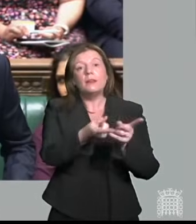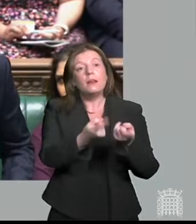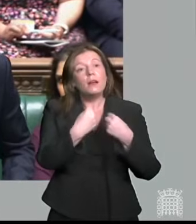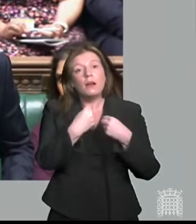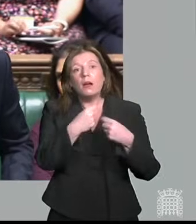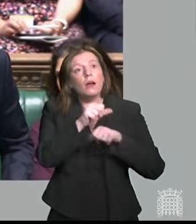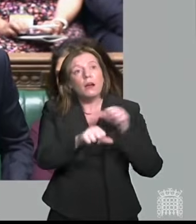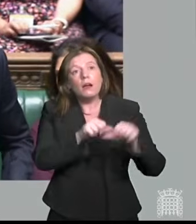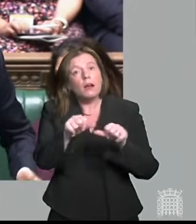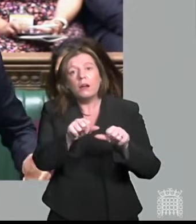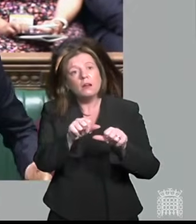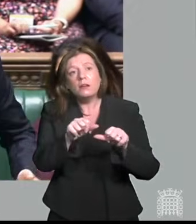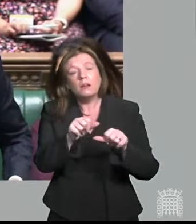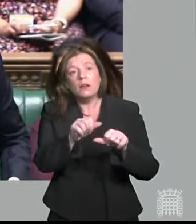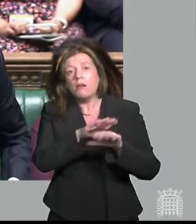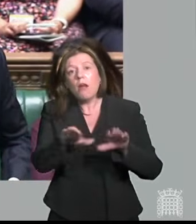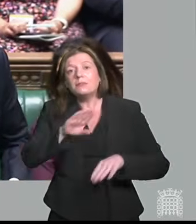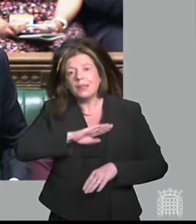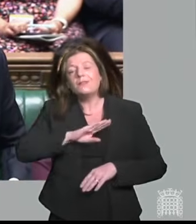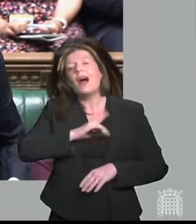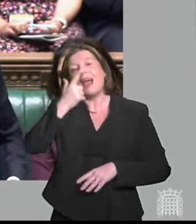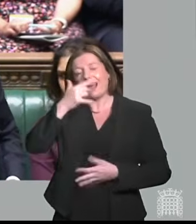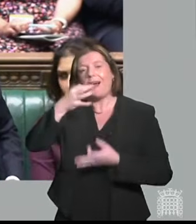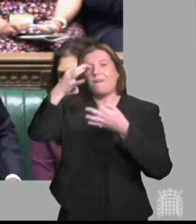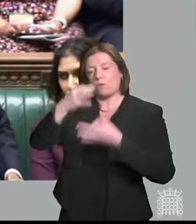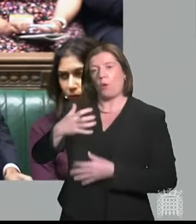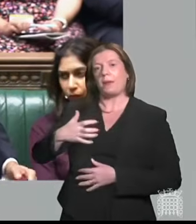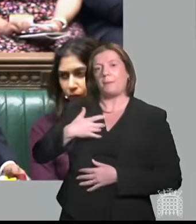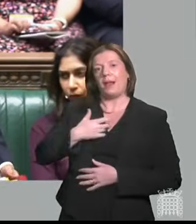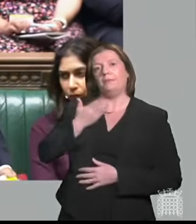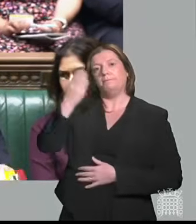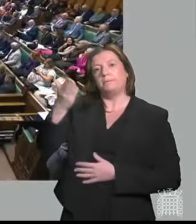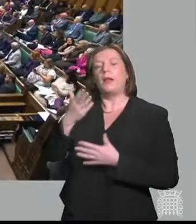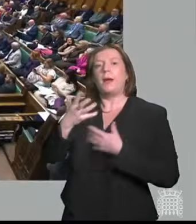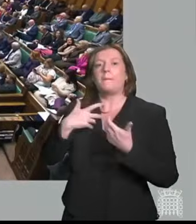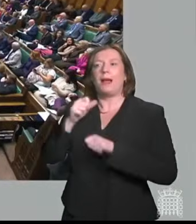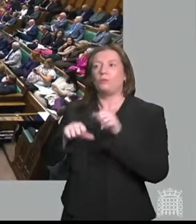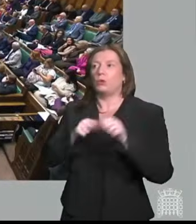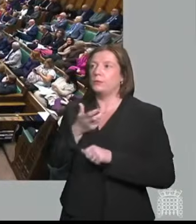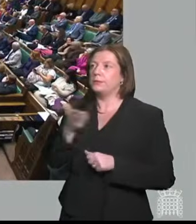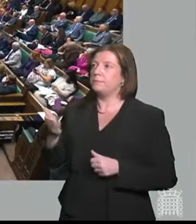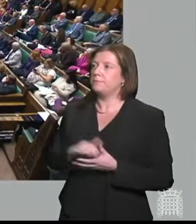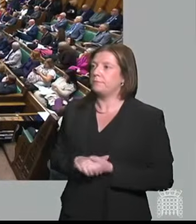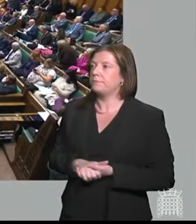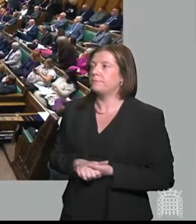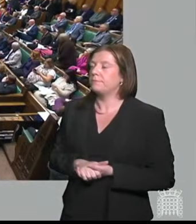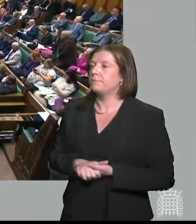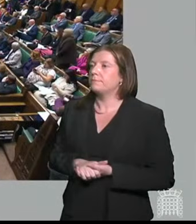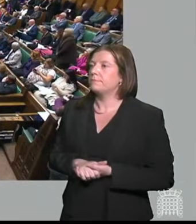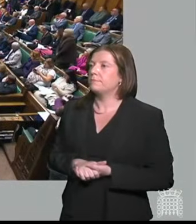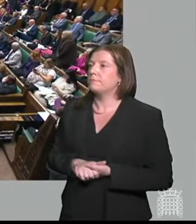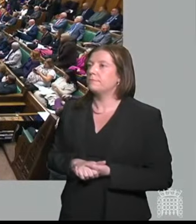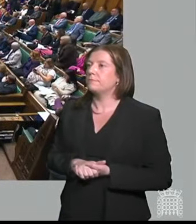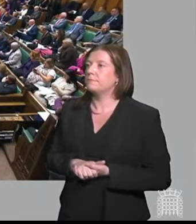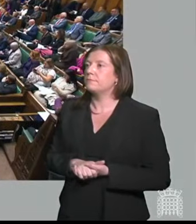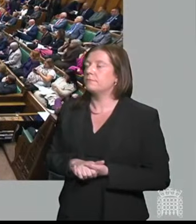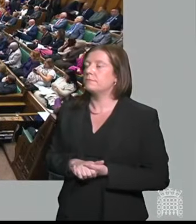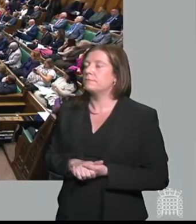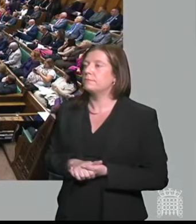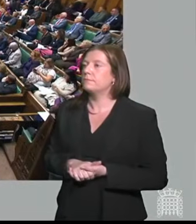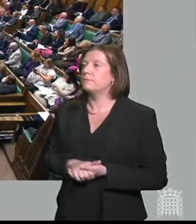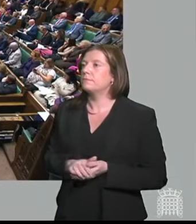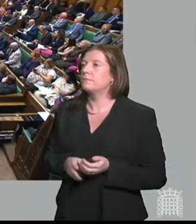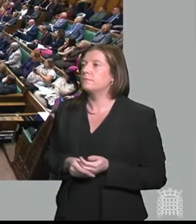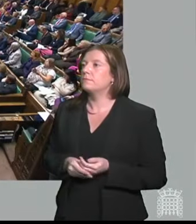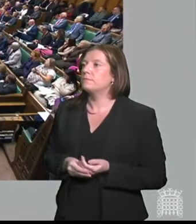with the processing of that request, they can make a formal complaint via the complaints process. Mr. Speaker, we appear to be